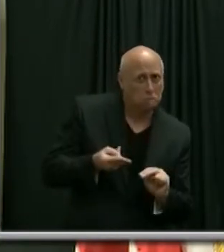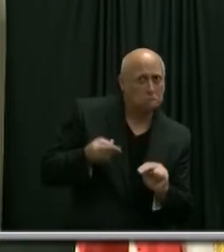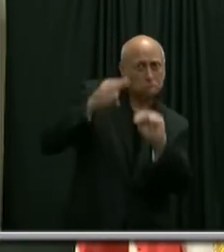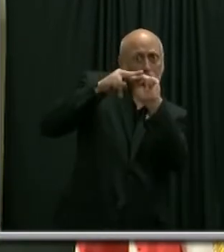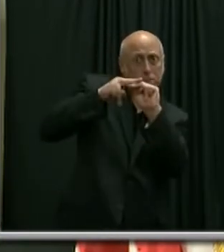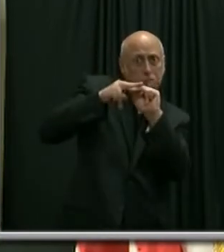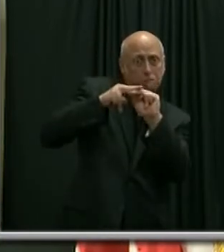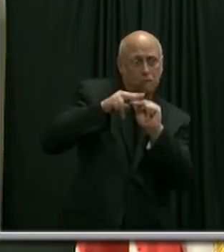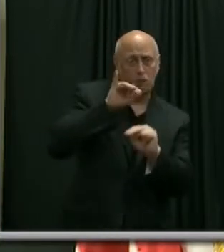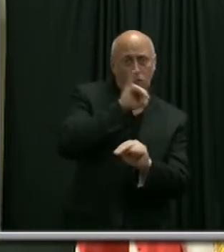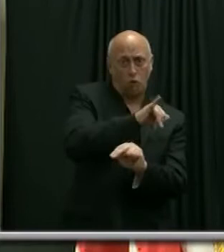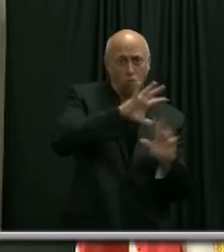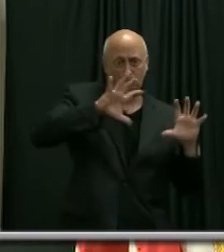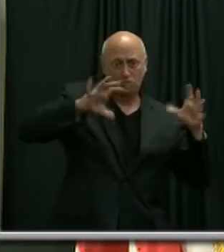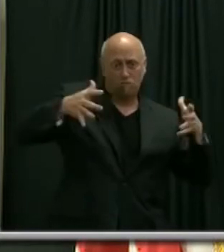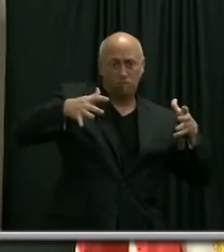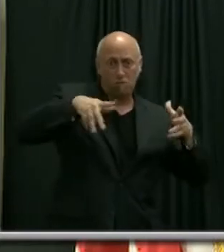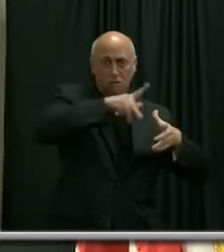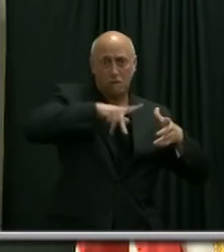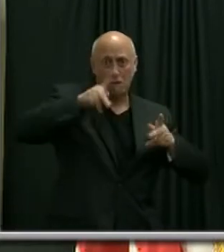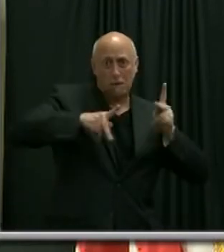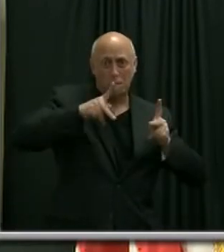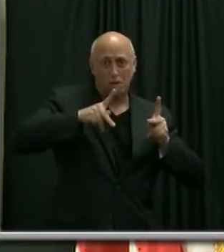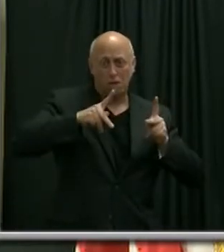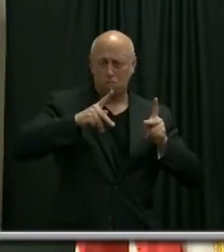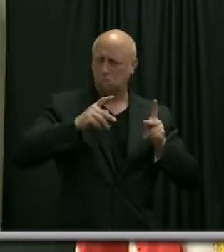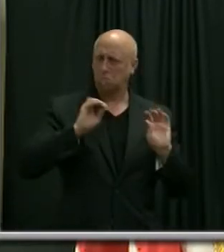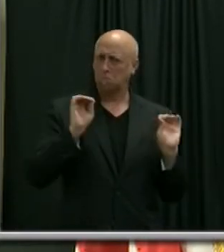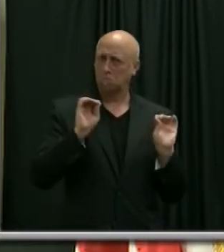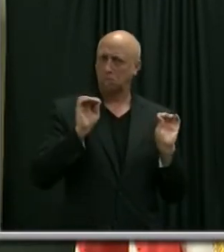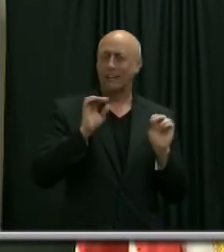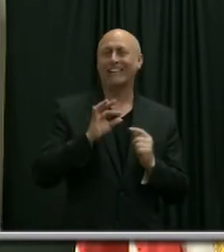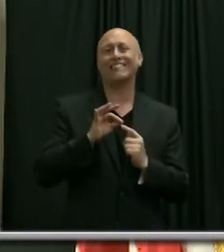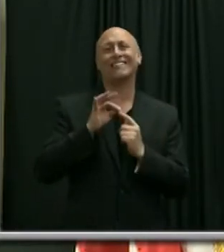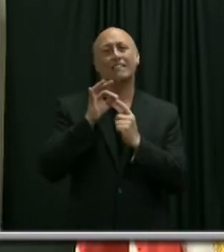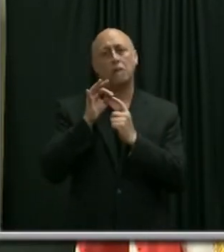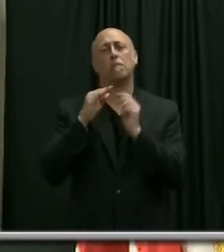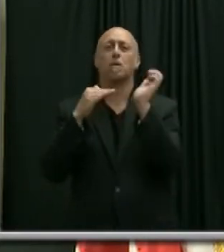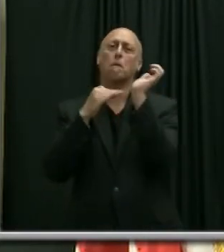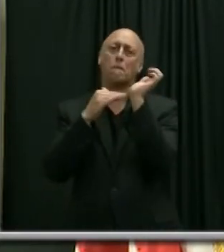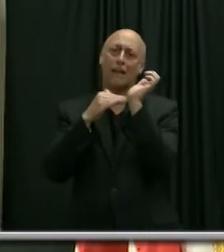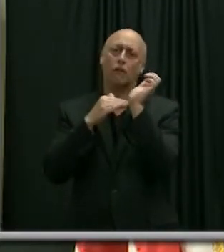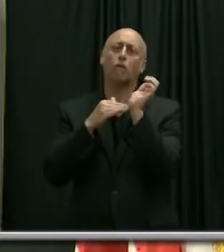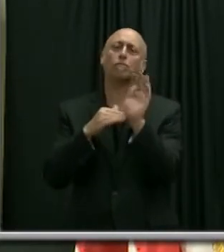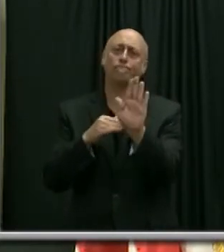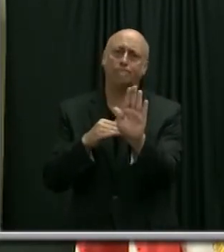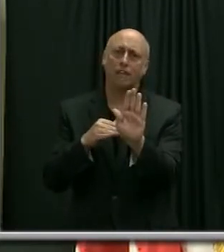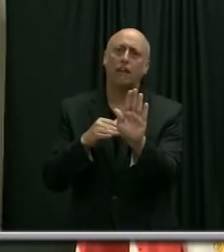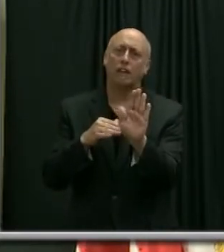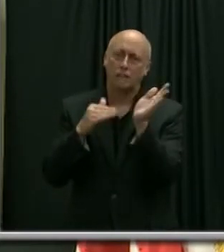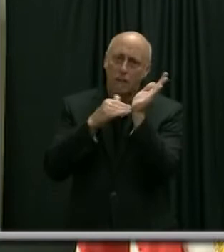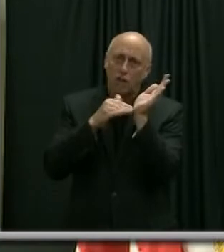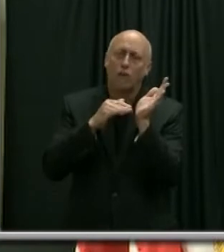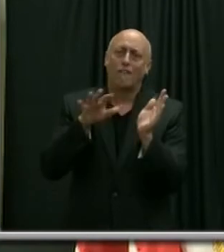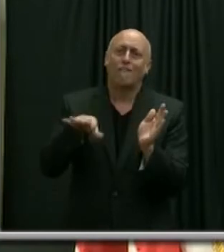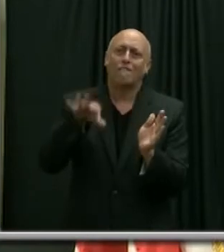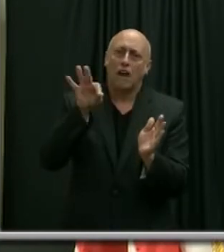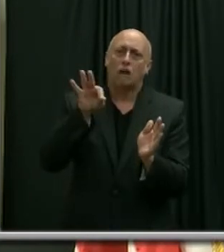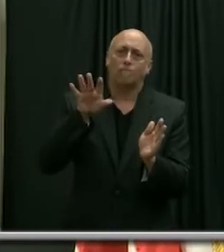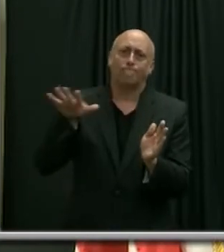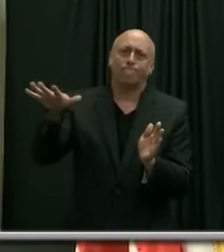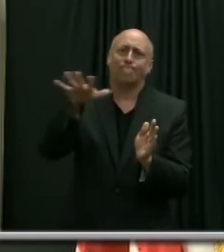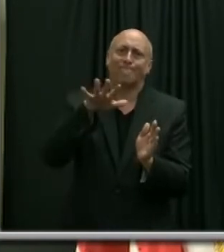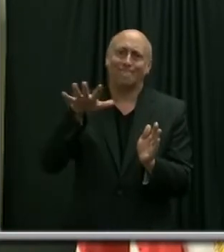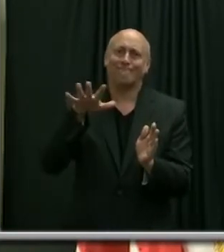of those particular groups except for the healthcare workers, and we do know that those are